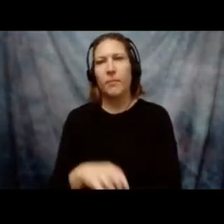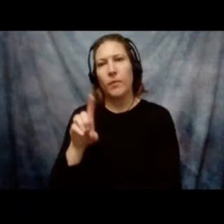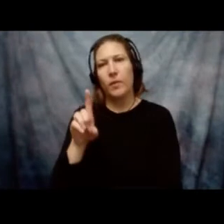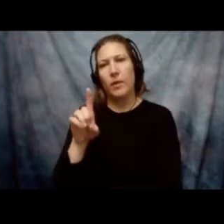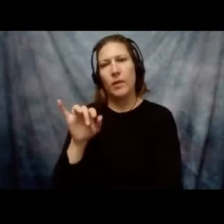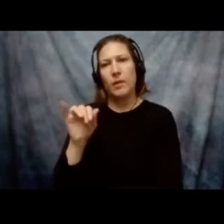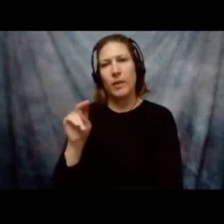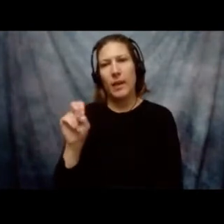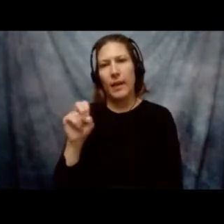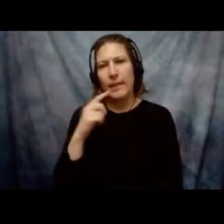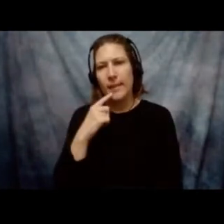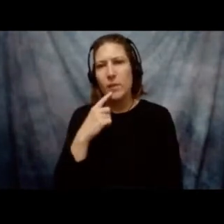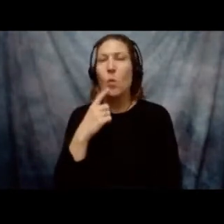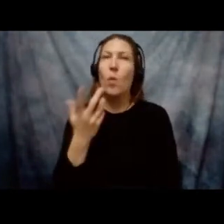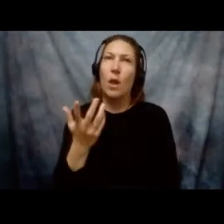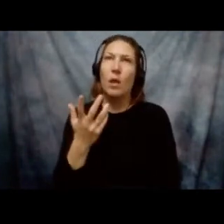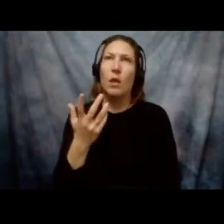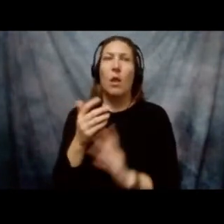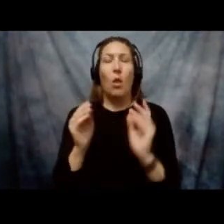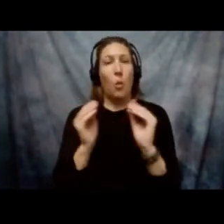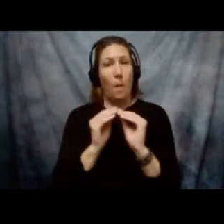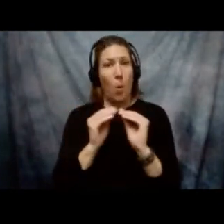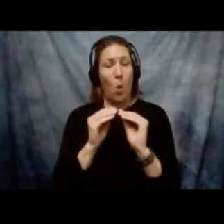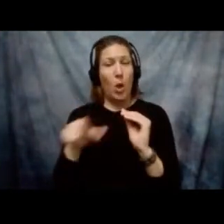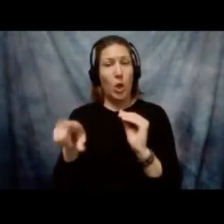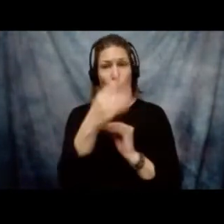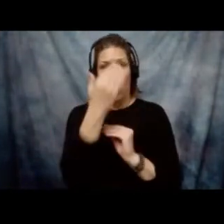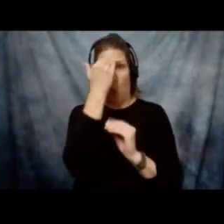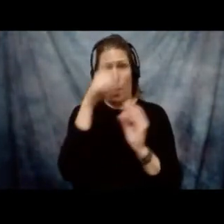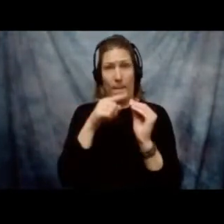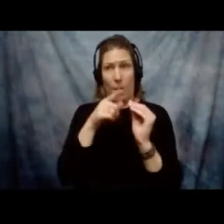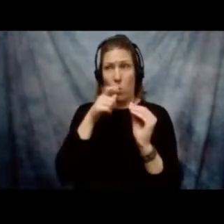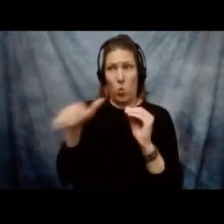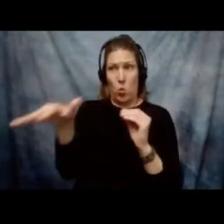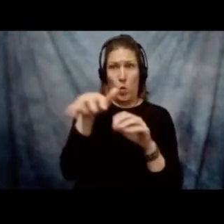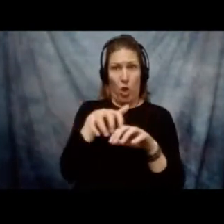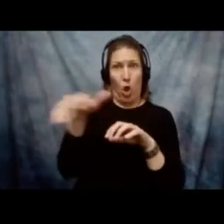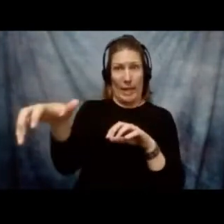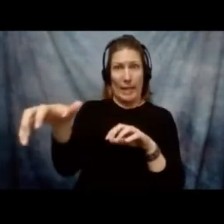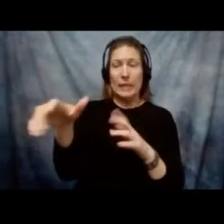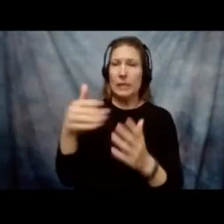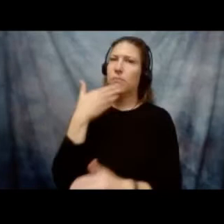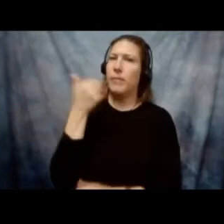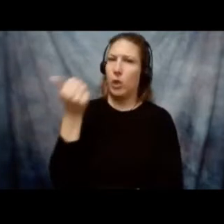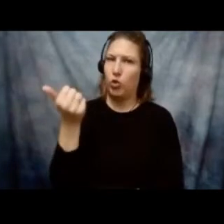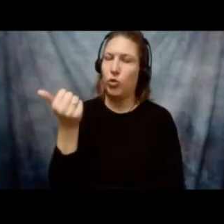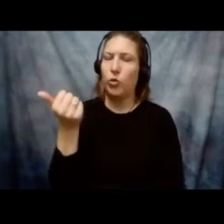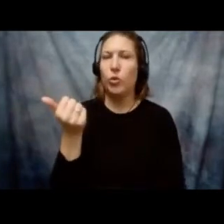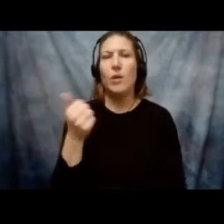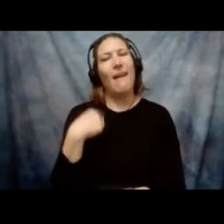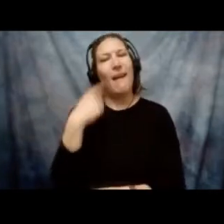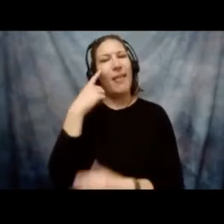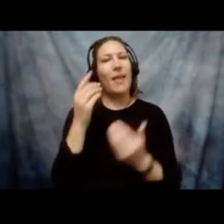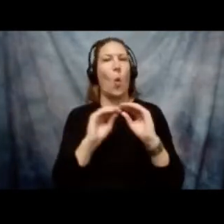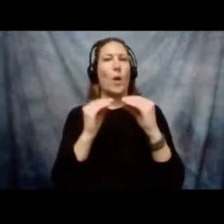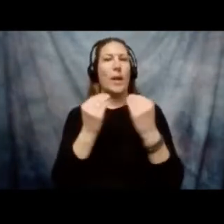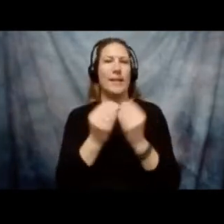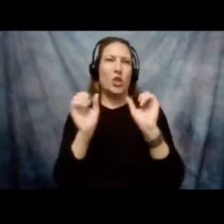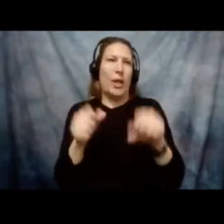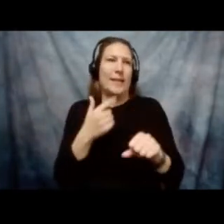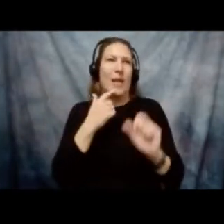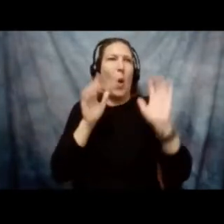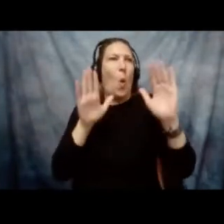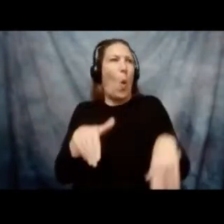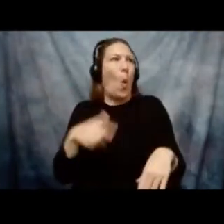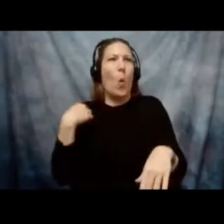audience, the better. I think it is easy for organizations to say, "Oh, well, we don't have anybody with a disability in this job," or my